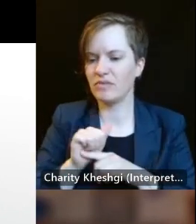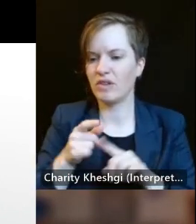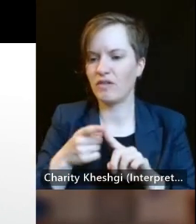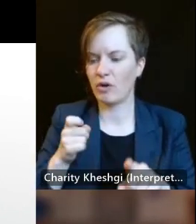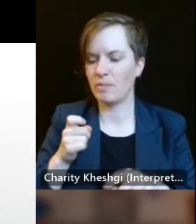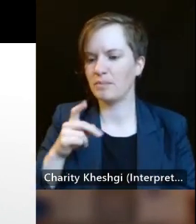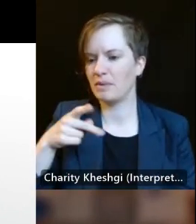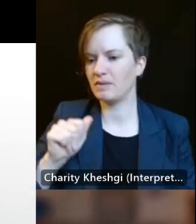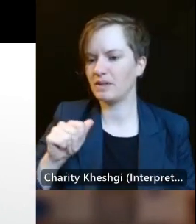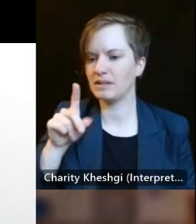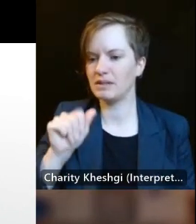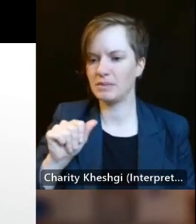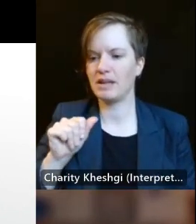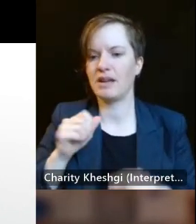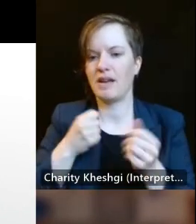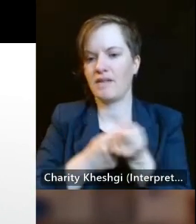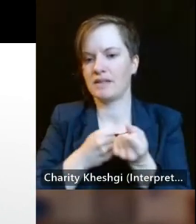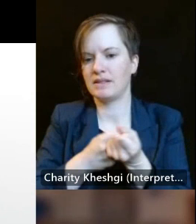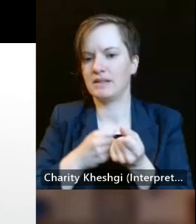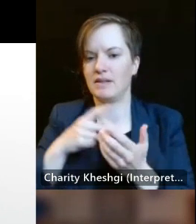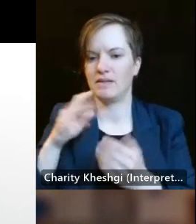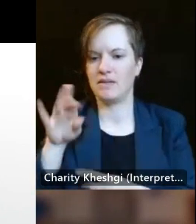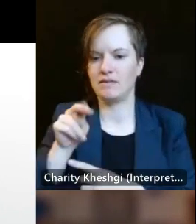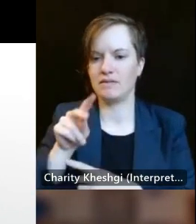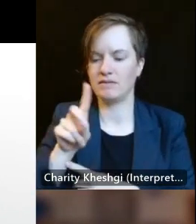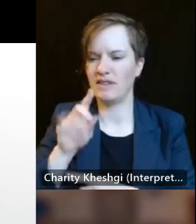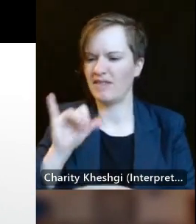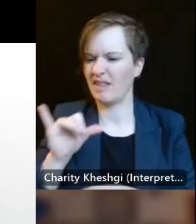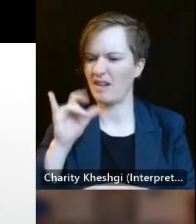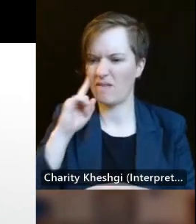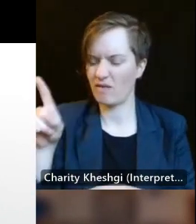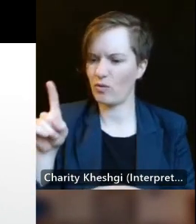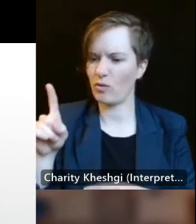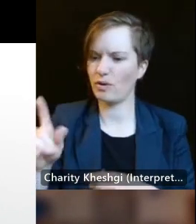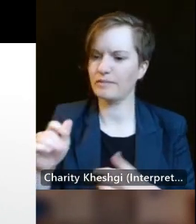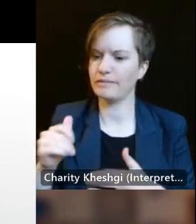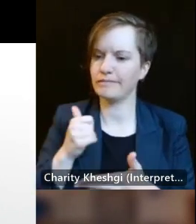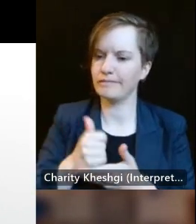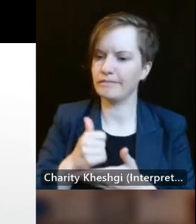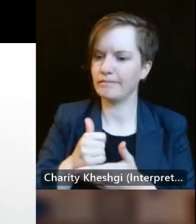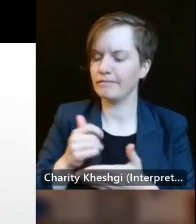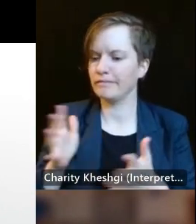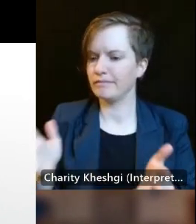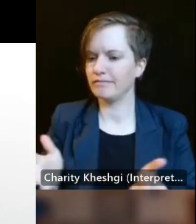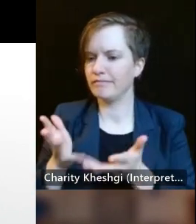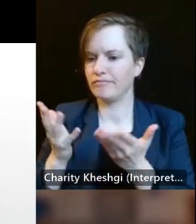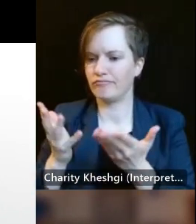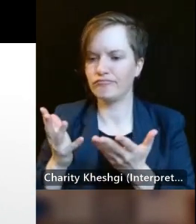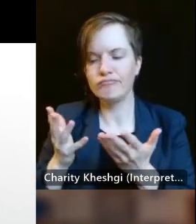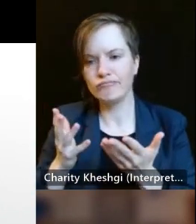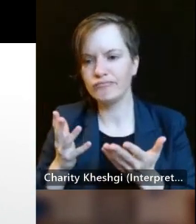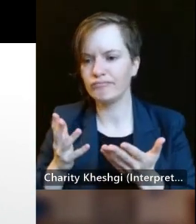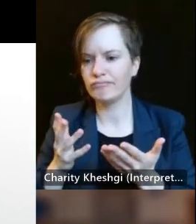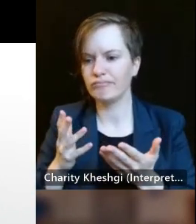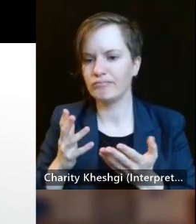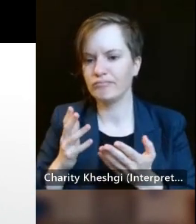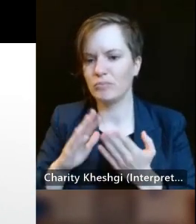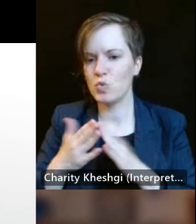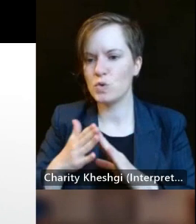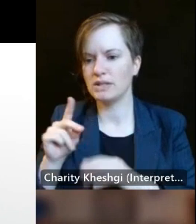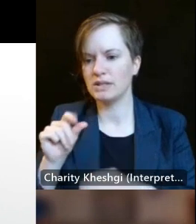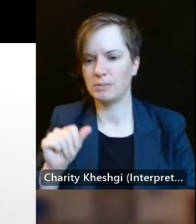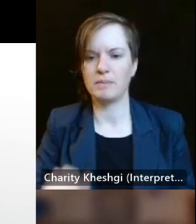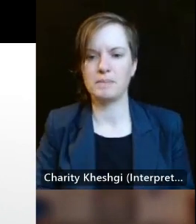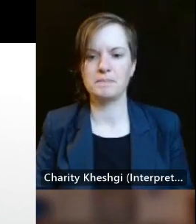the Foundation for Enhancing Communities. My name is Sherry Mammis, and I'm a managing attorney at Disability